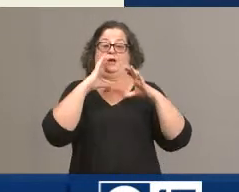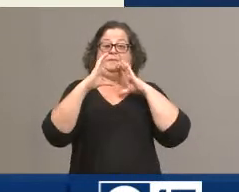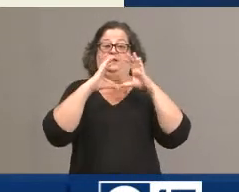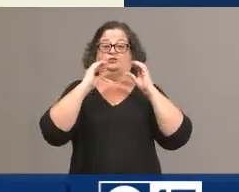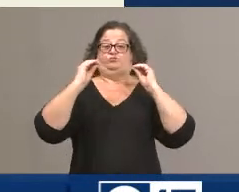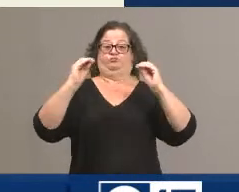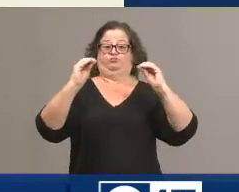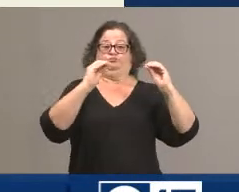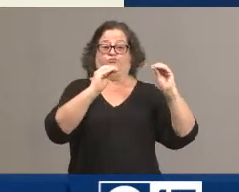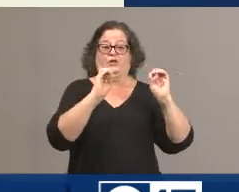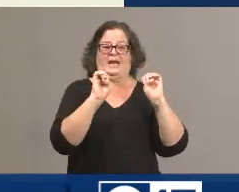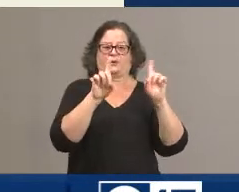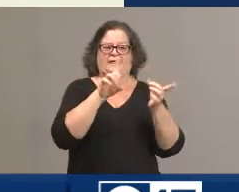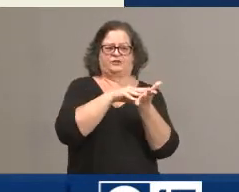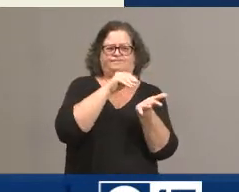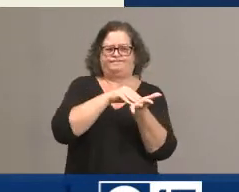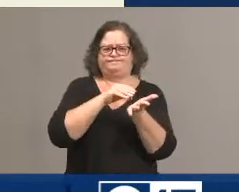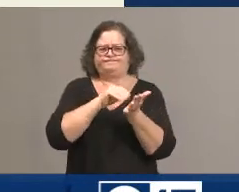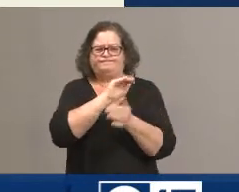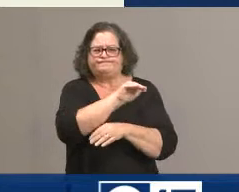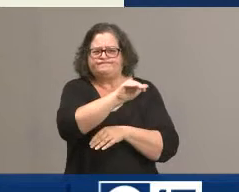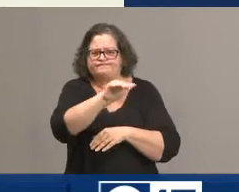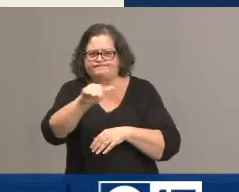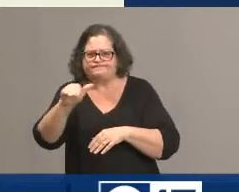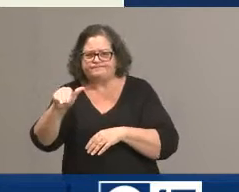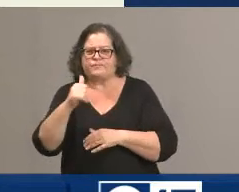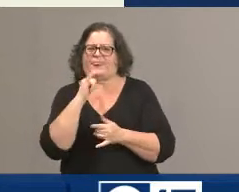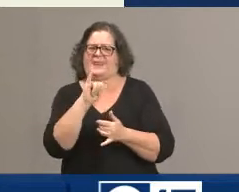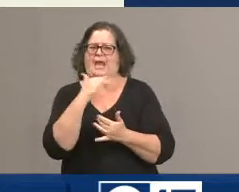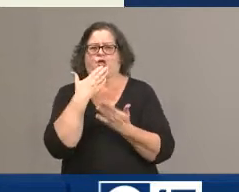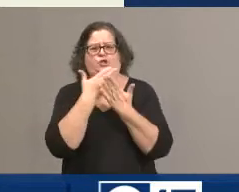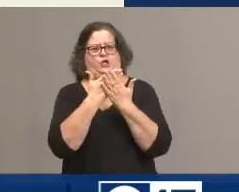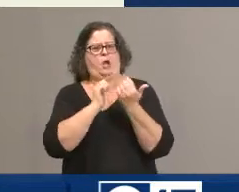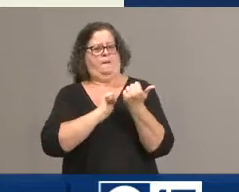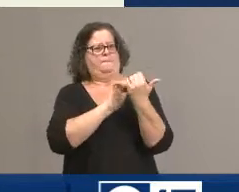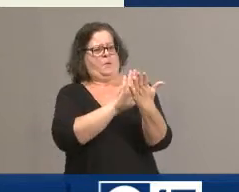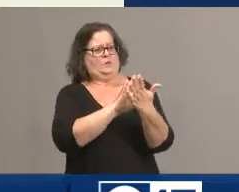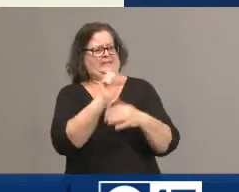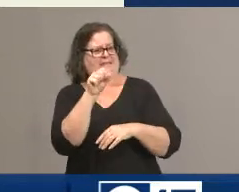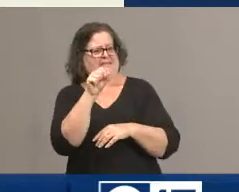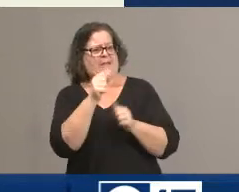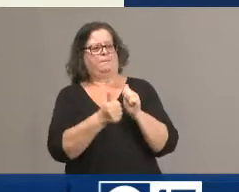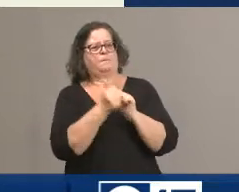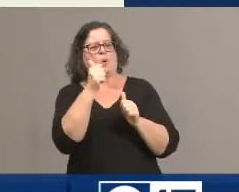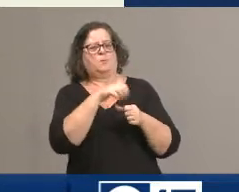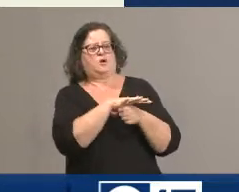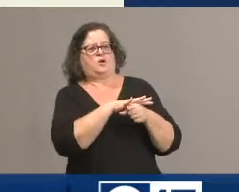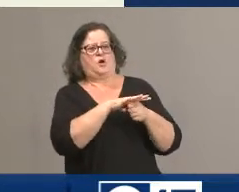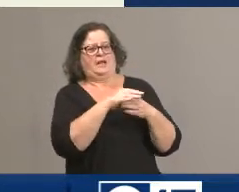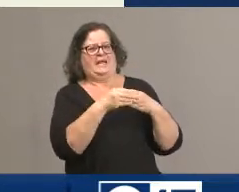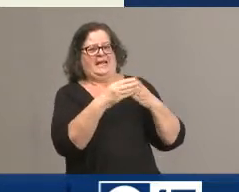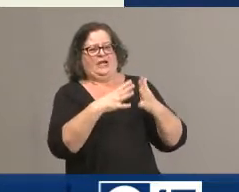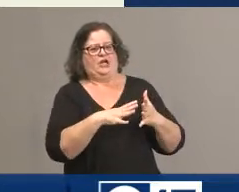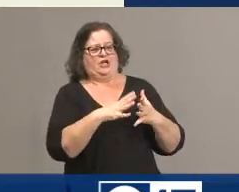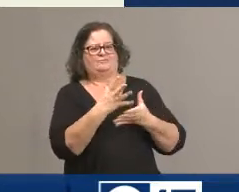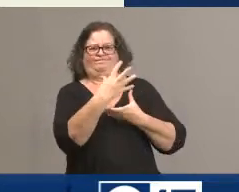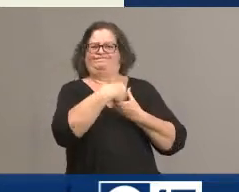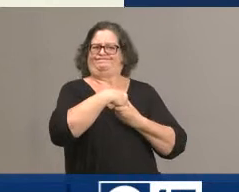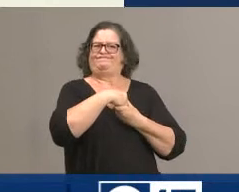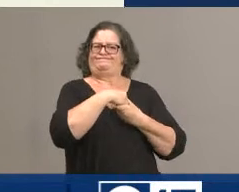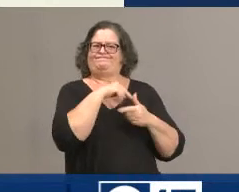local leaders have embraced. Of course, when necessary, there is enforcement. Our